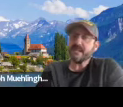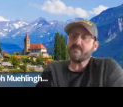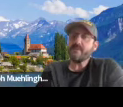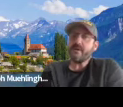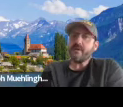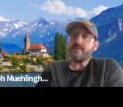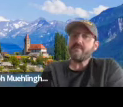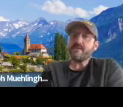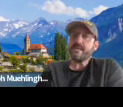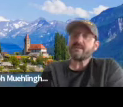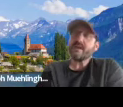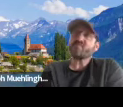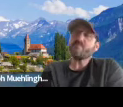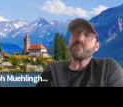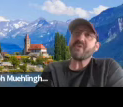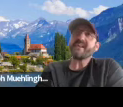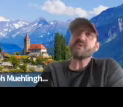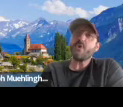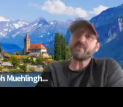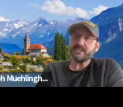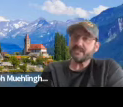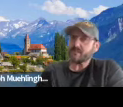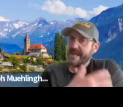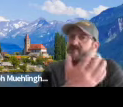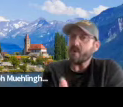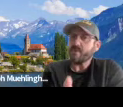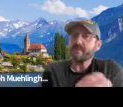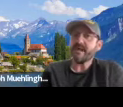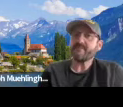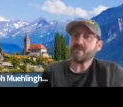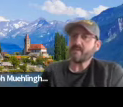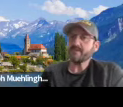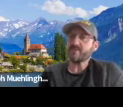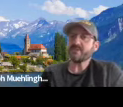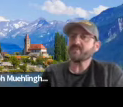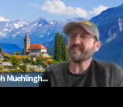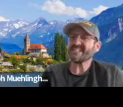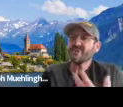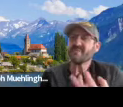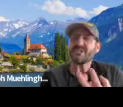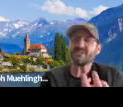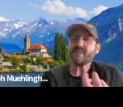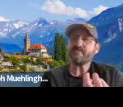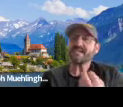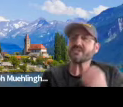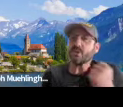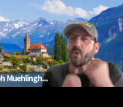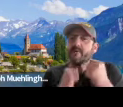get the sympathetic nervous system. So that we talk about that when we talk about the nervous system, but that's the nervous system that makes us alert